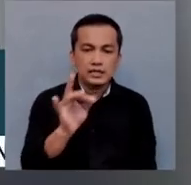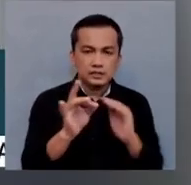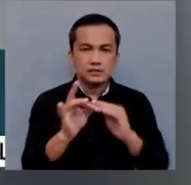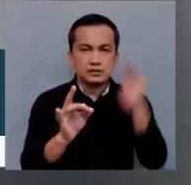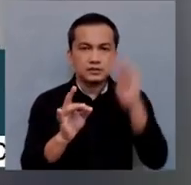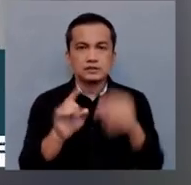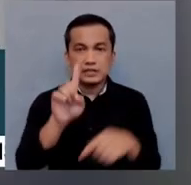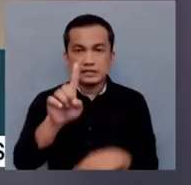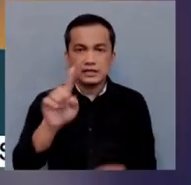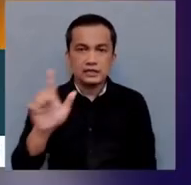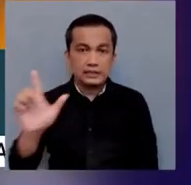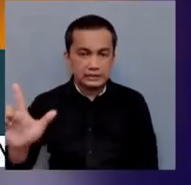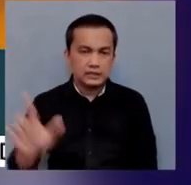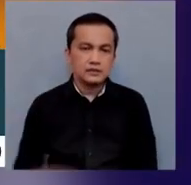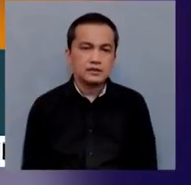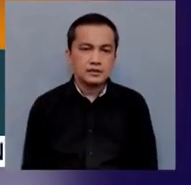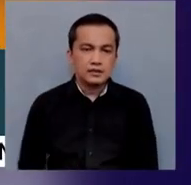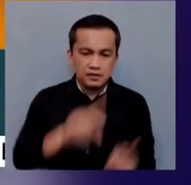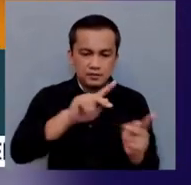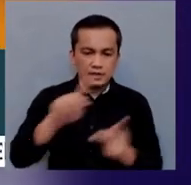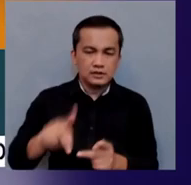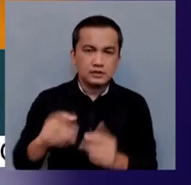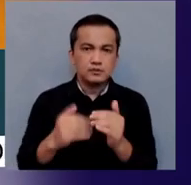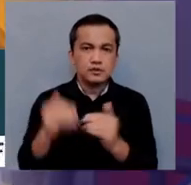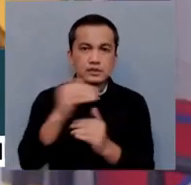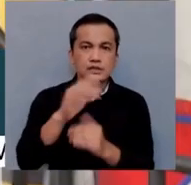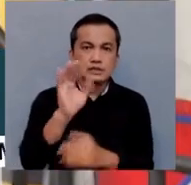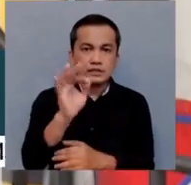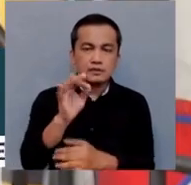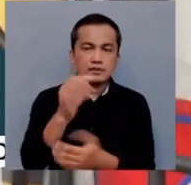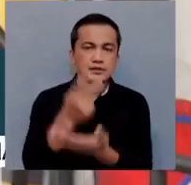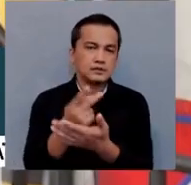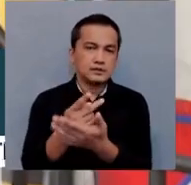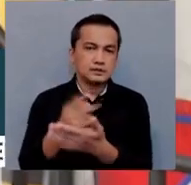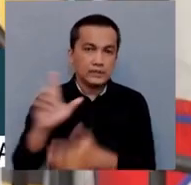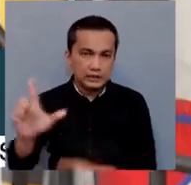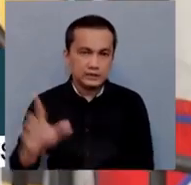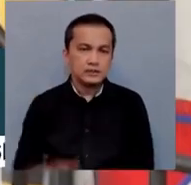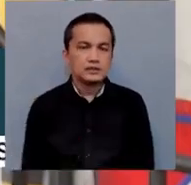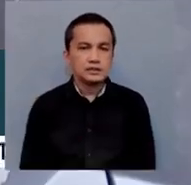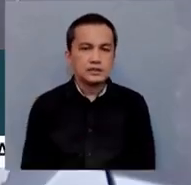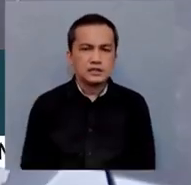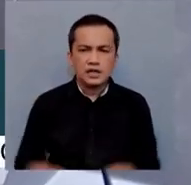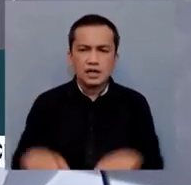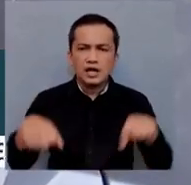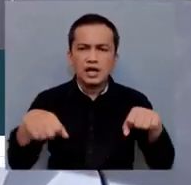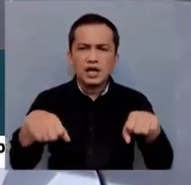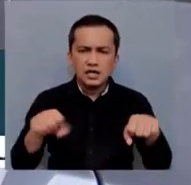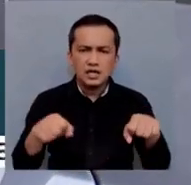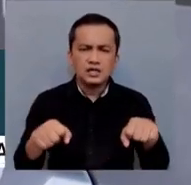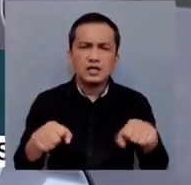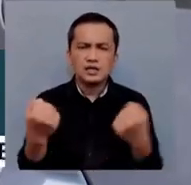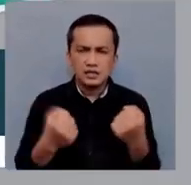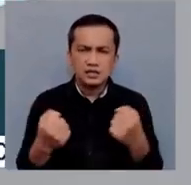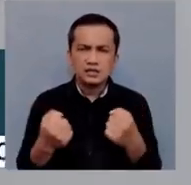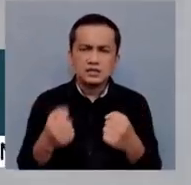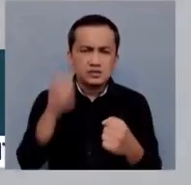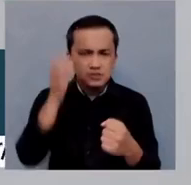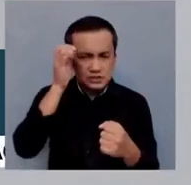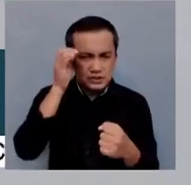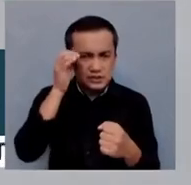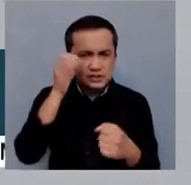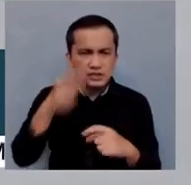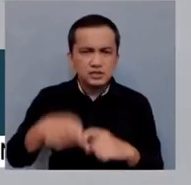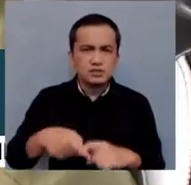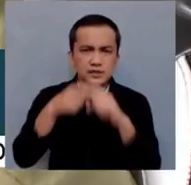In Palawan, prices are now more than 90 pesos per liter. Motorists are asking the government to consider suspending the excise tax